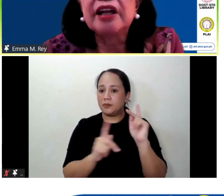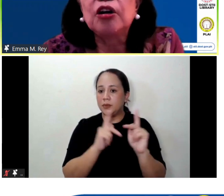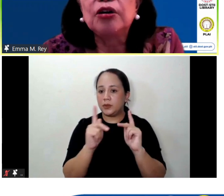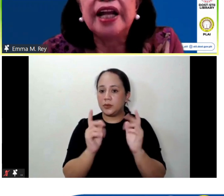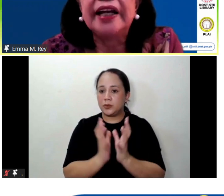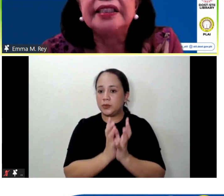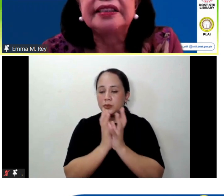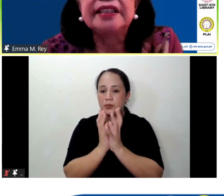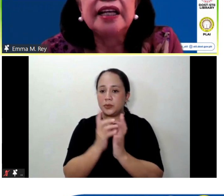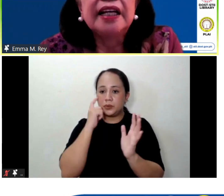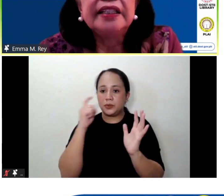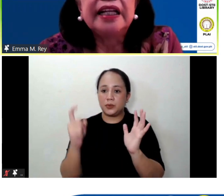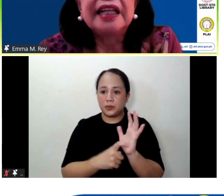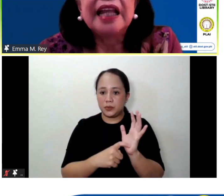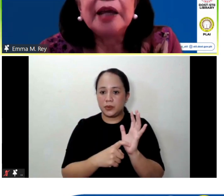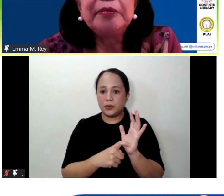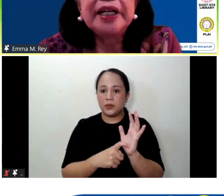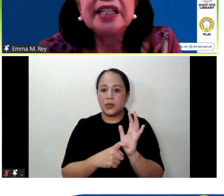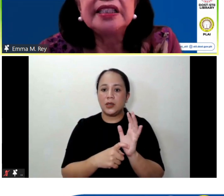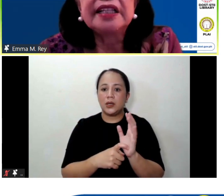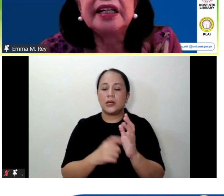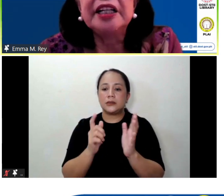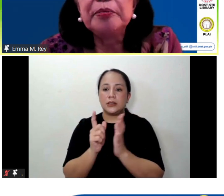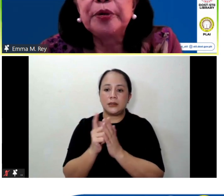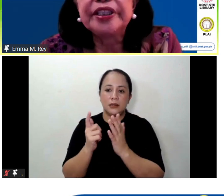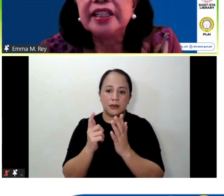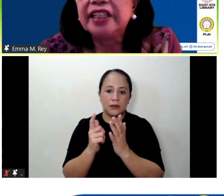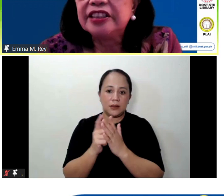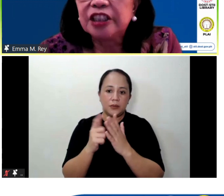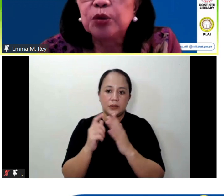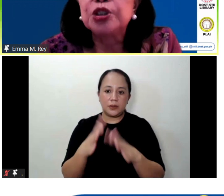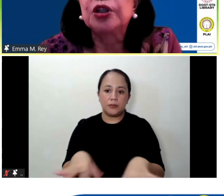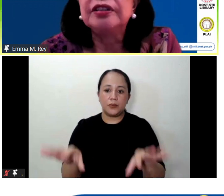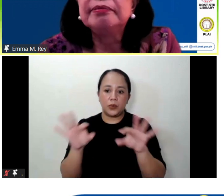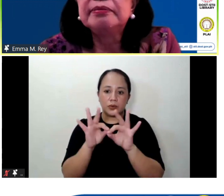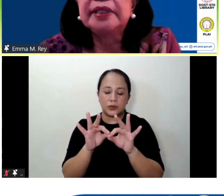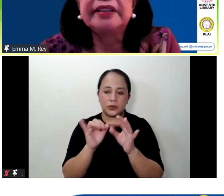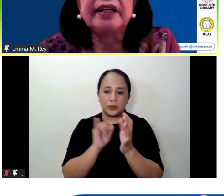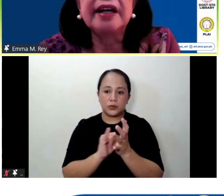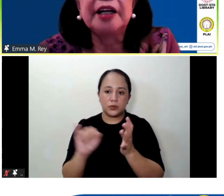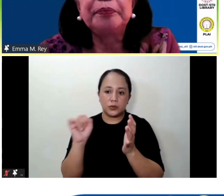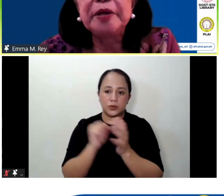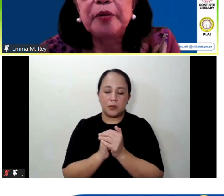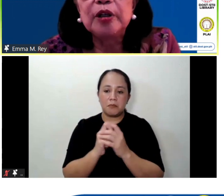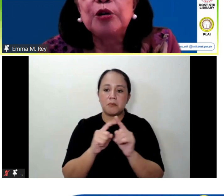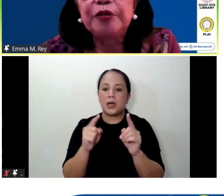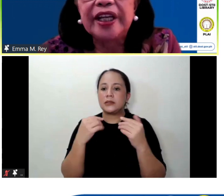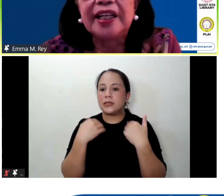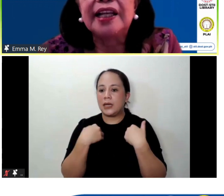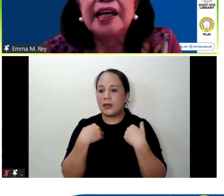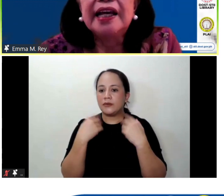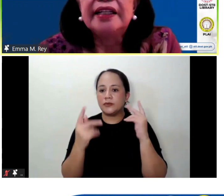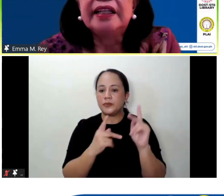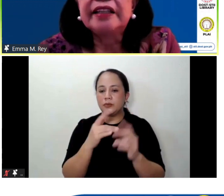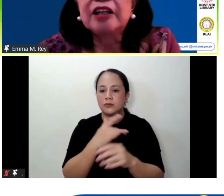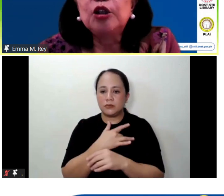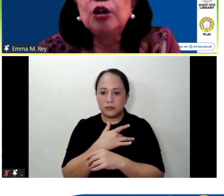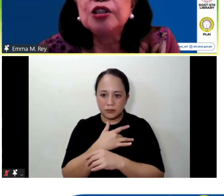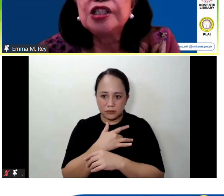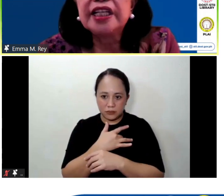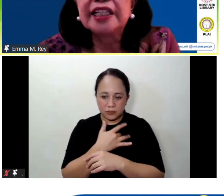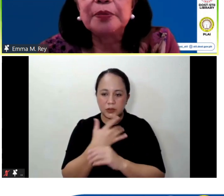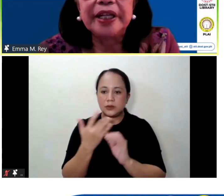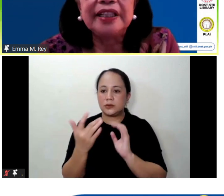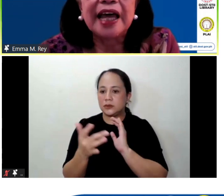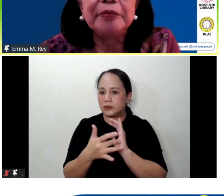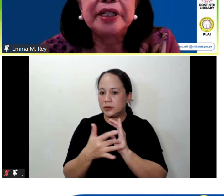community recognize that libraries are an important institution, but there are people who feel that